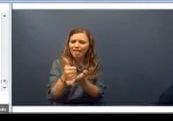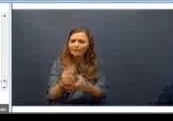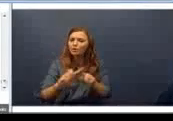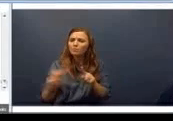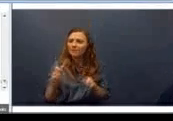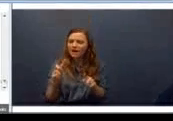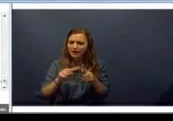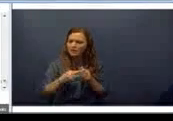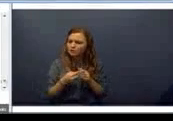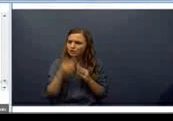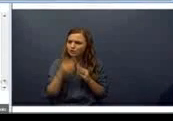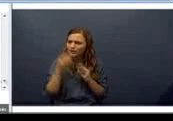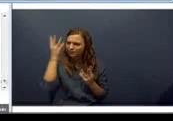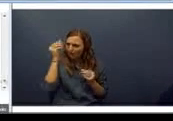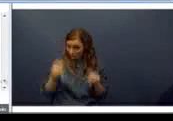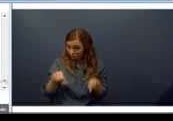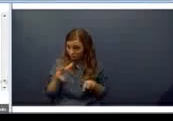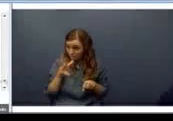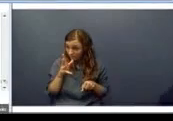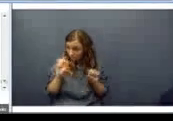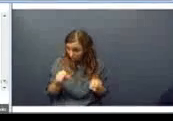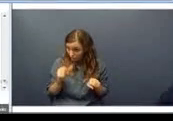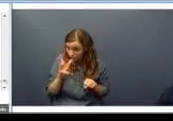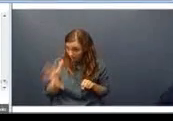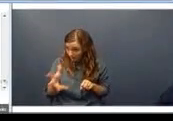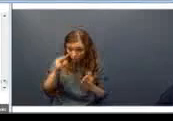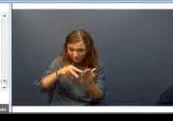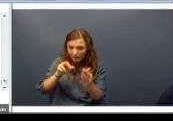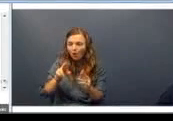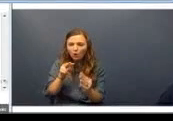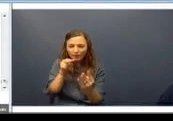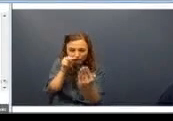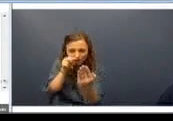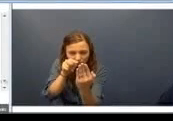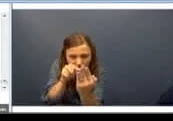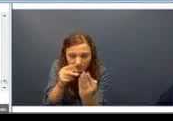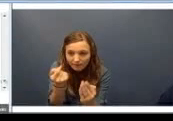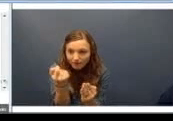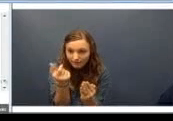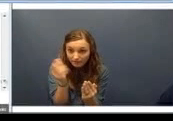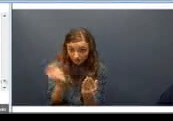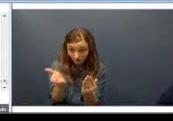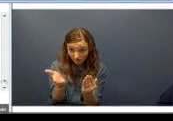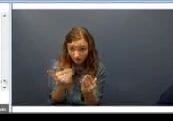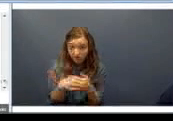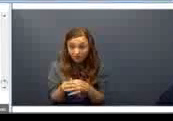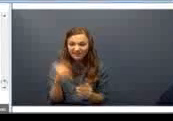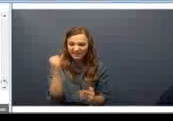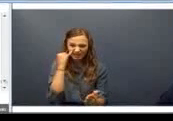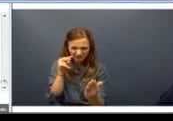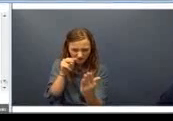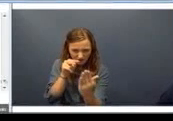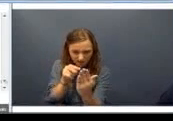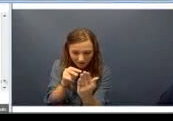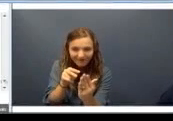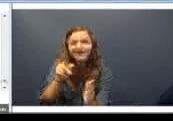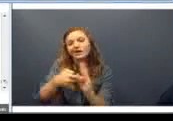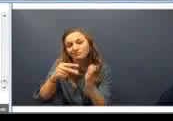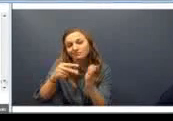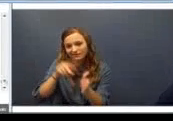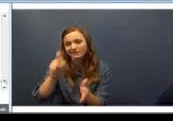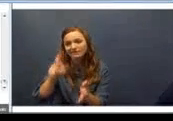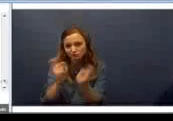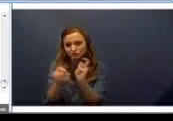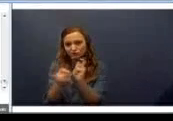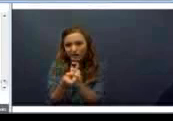will help you, but a good initial thing to do is just think about, could your mother or grandmother read this, or would they be straining a little bit? If they'd be straining a little bit,